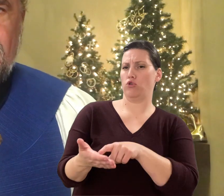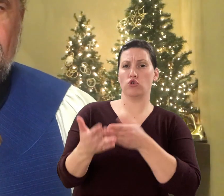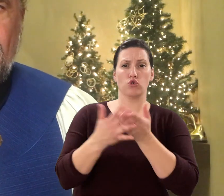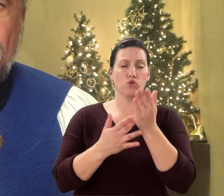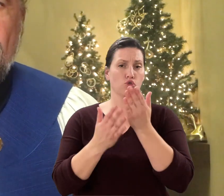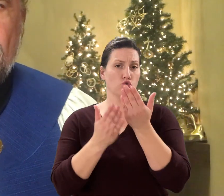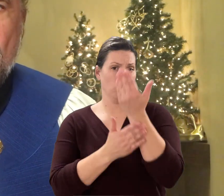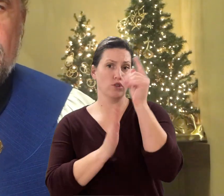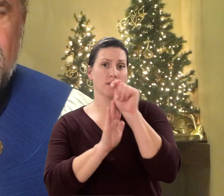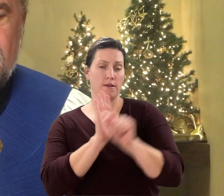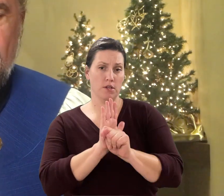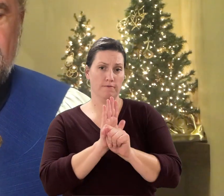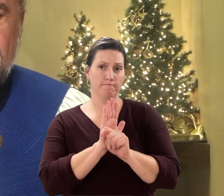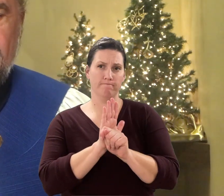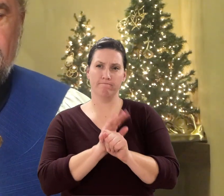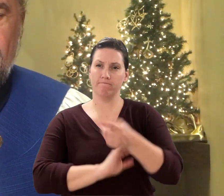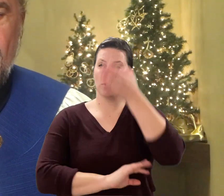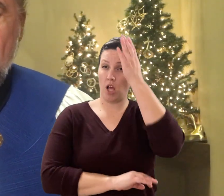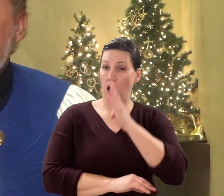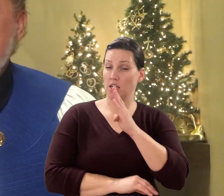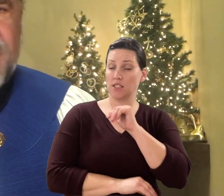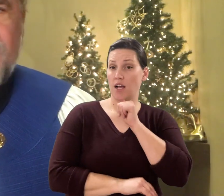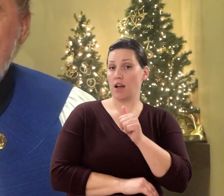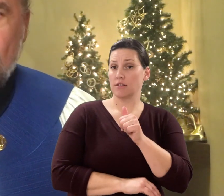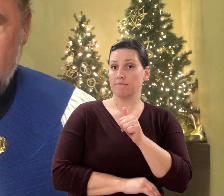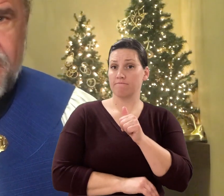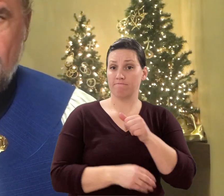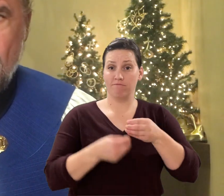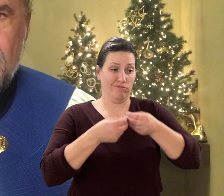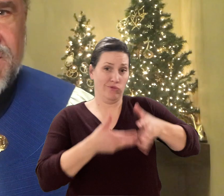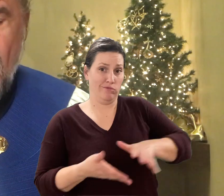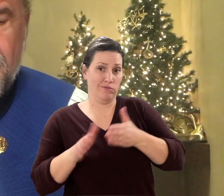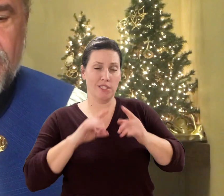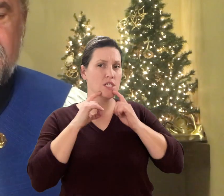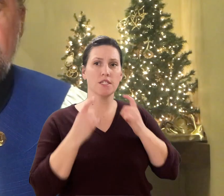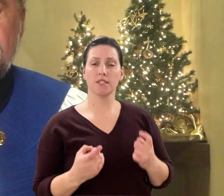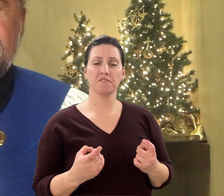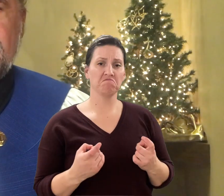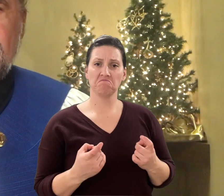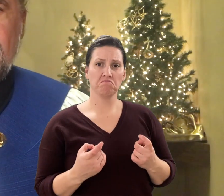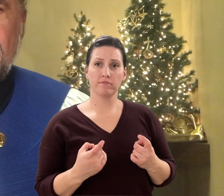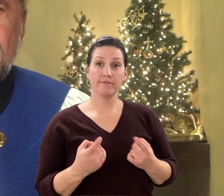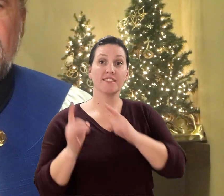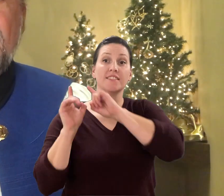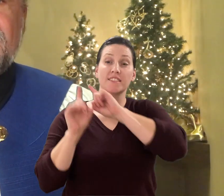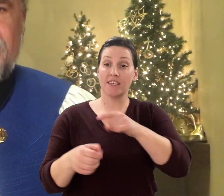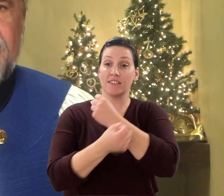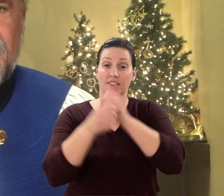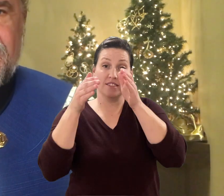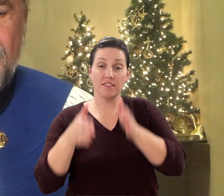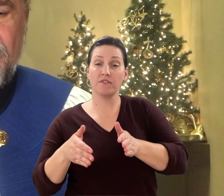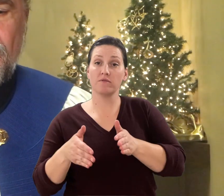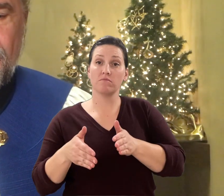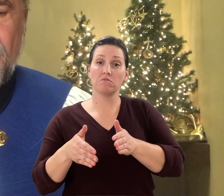witness through the New Testament. God has not left you to die in your sins. He has